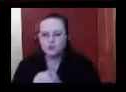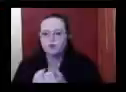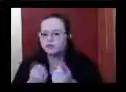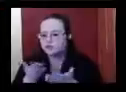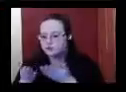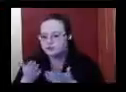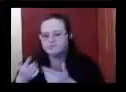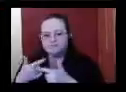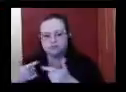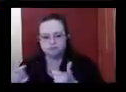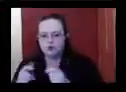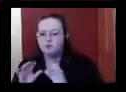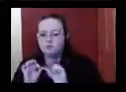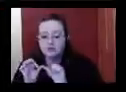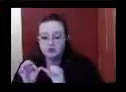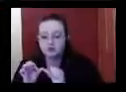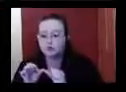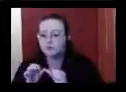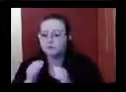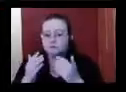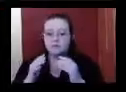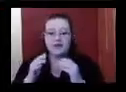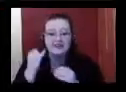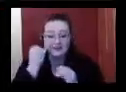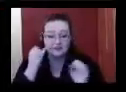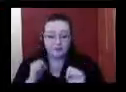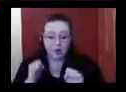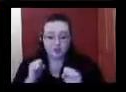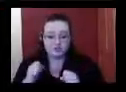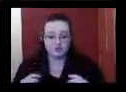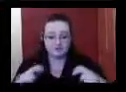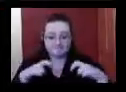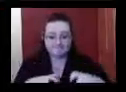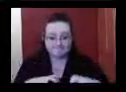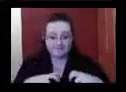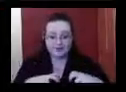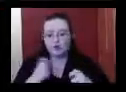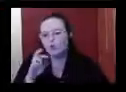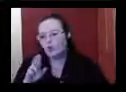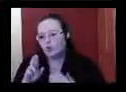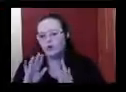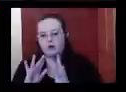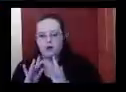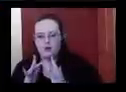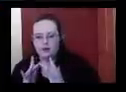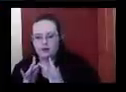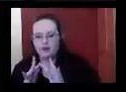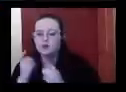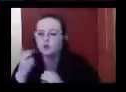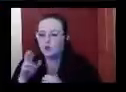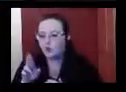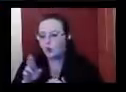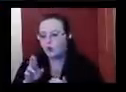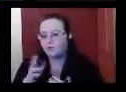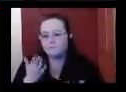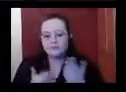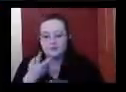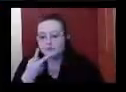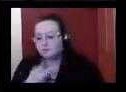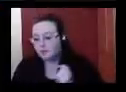continue either face-to-face if possible or remotely or potentially a combination of